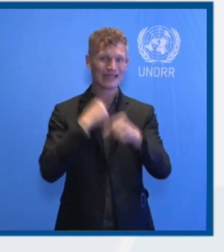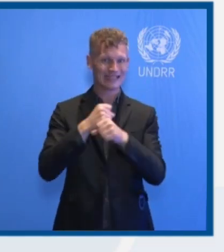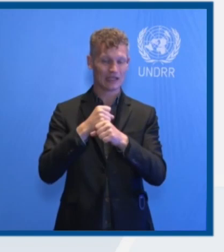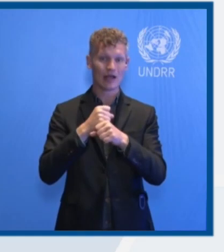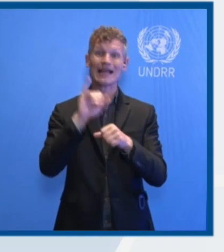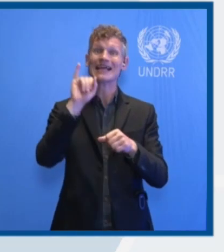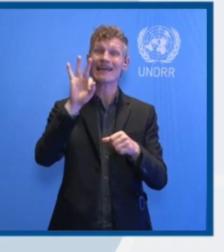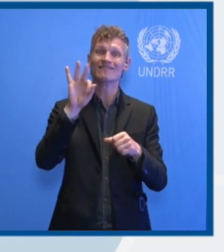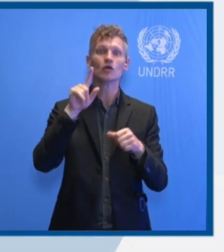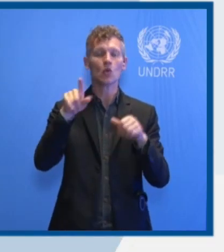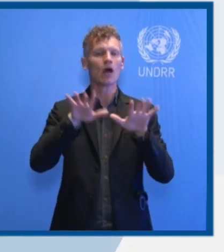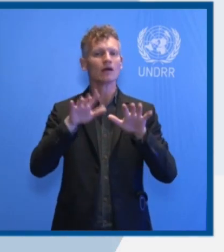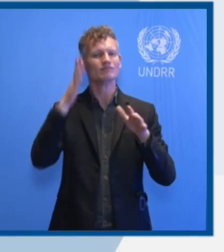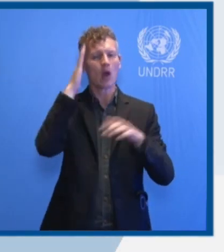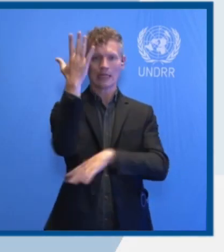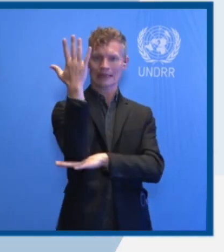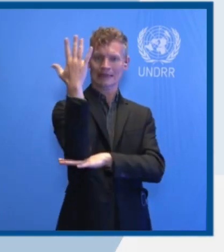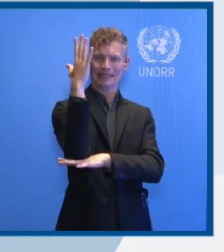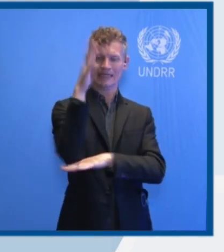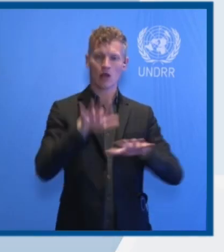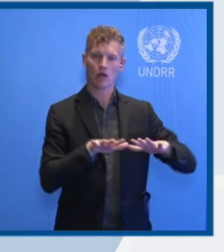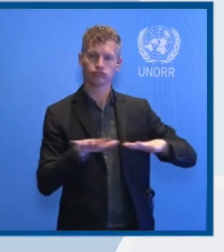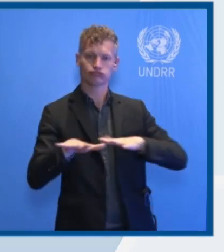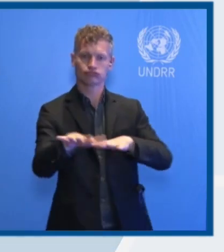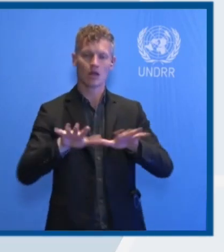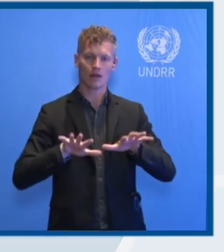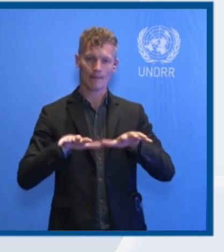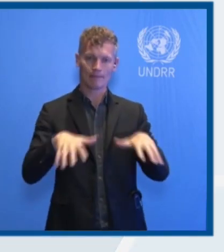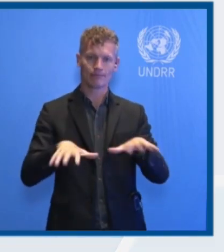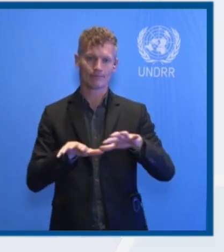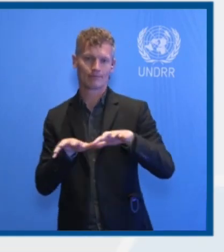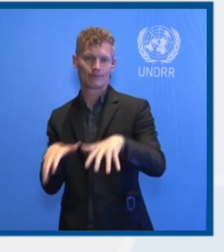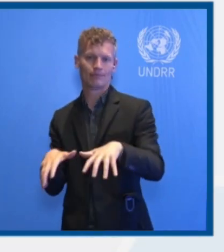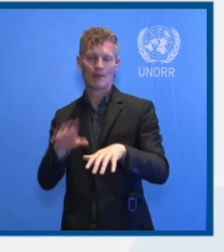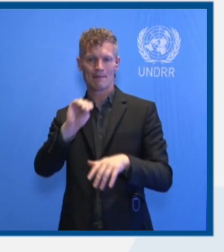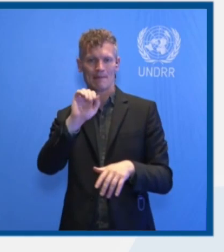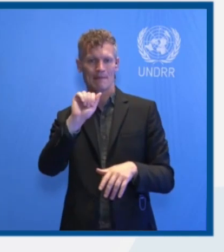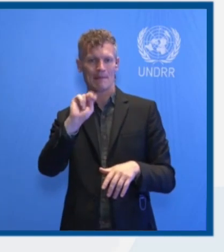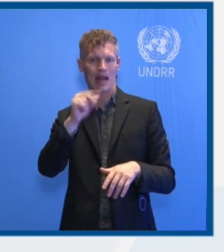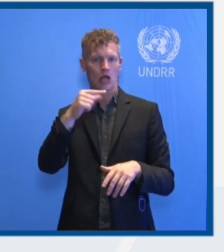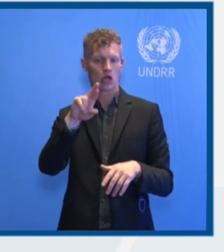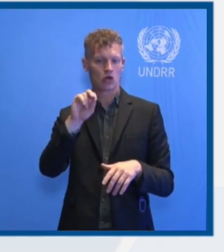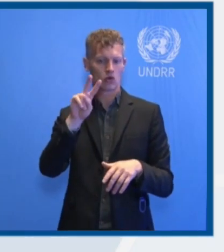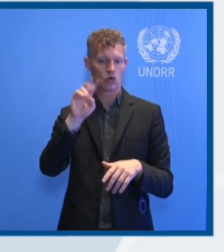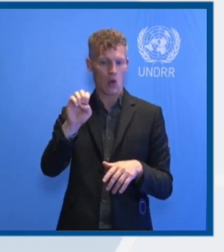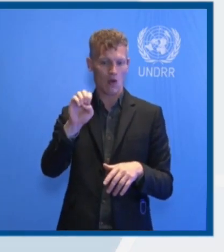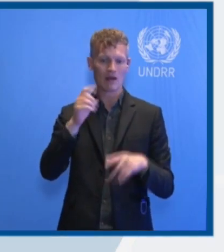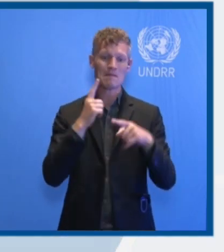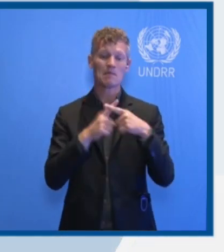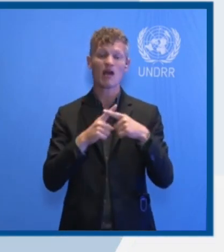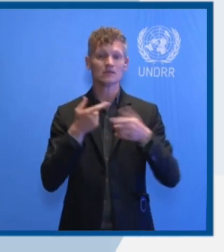you could reduce this by 87%. But then you have to think, well, how do you, if you've got scarce funding, how